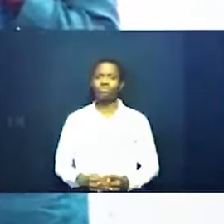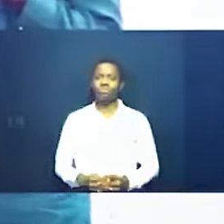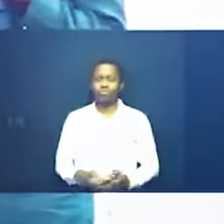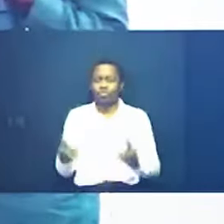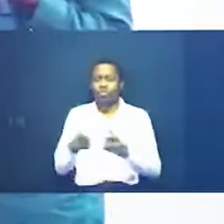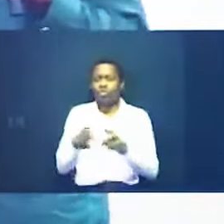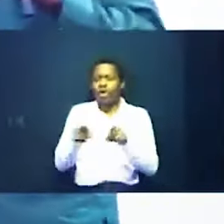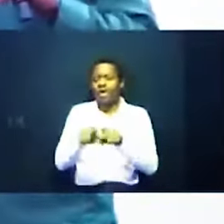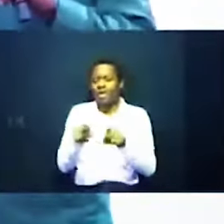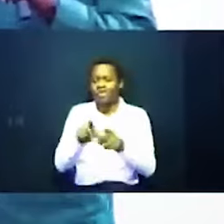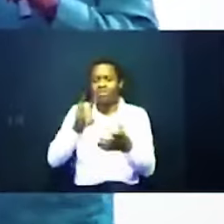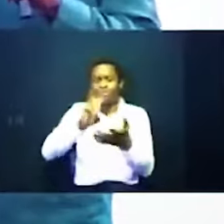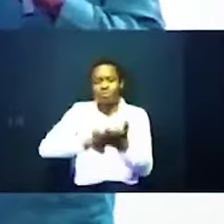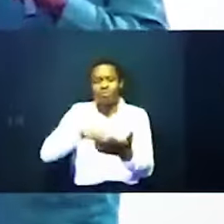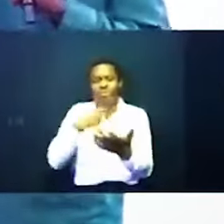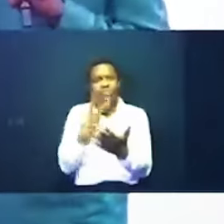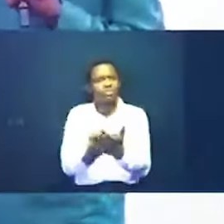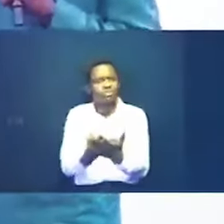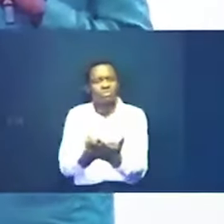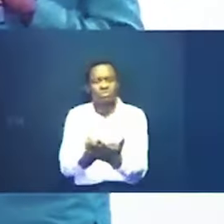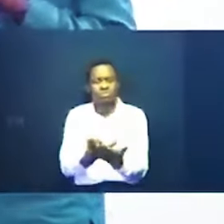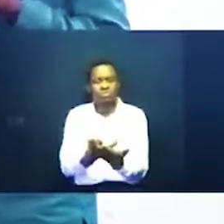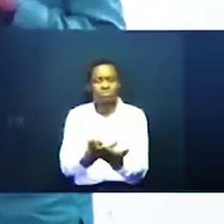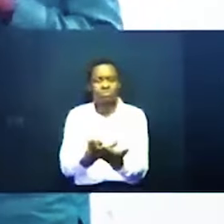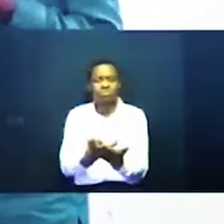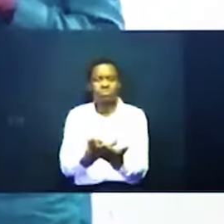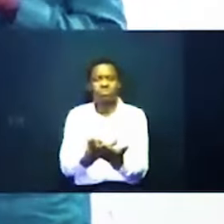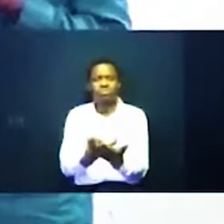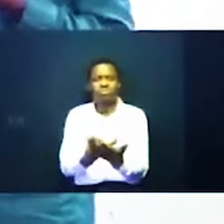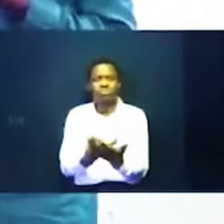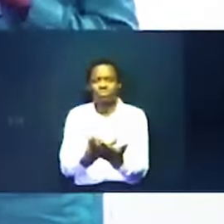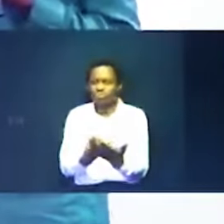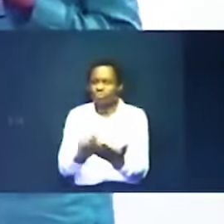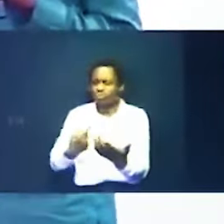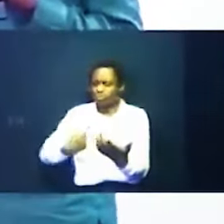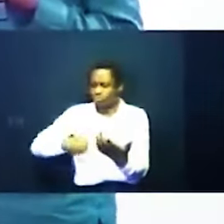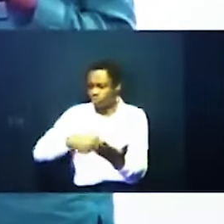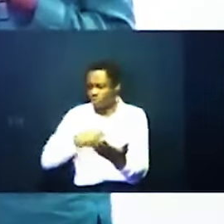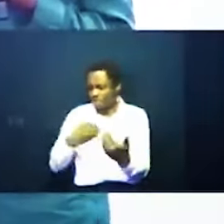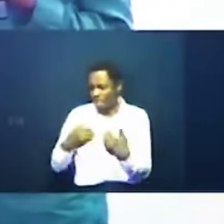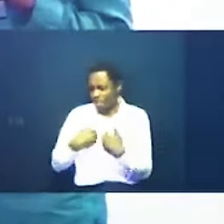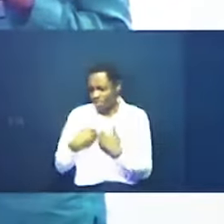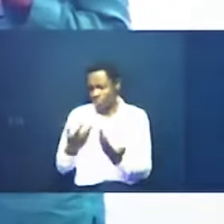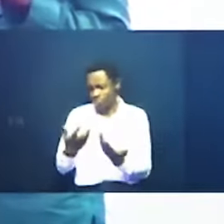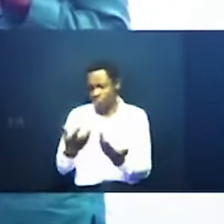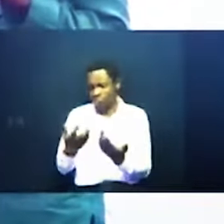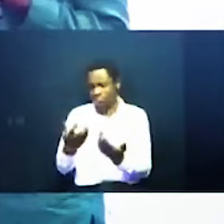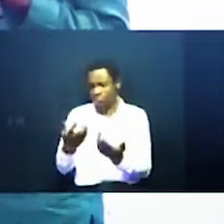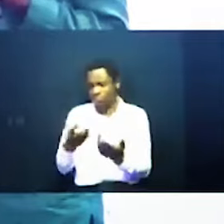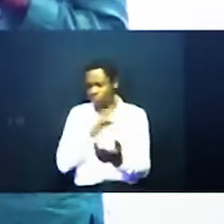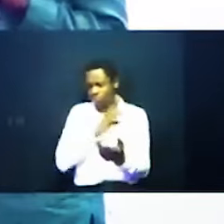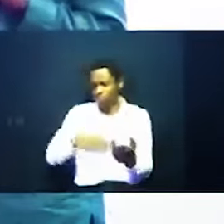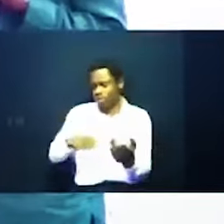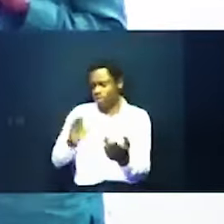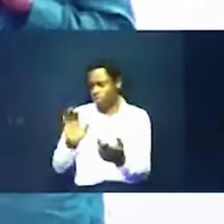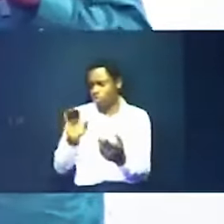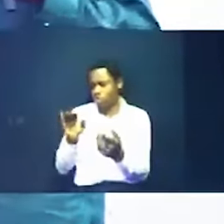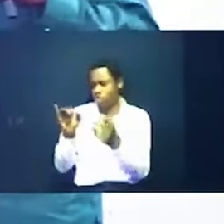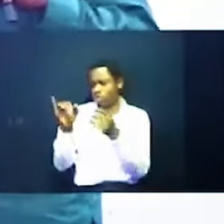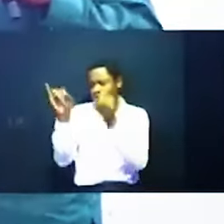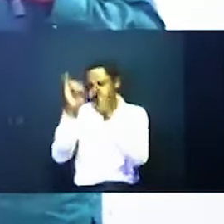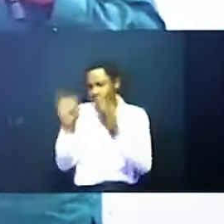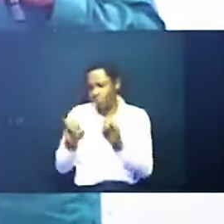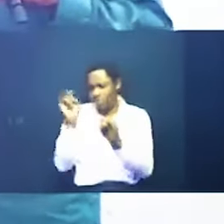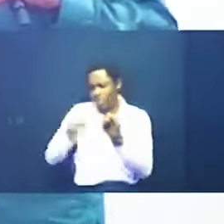as witnesses, and you see ya dance with the image of Christ should be reflected in our body. As I